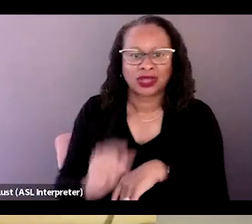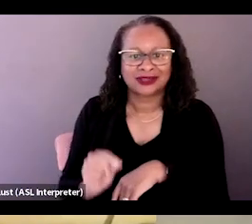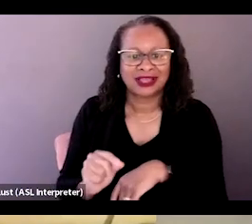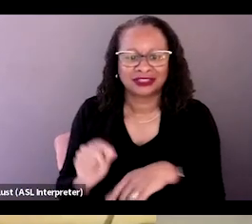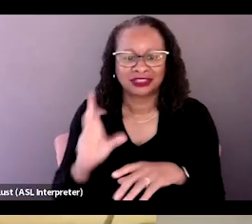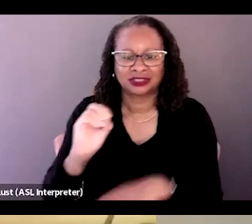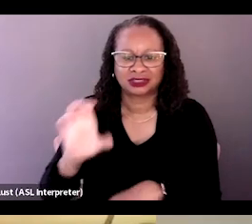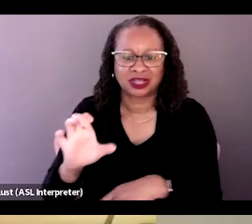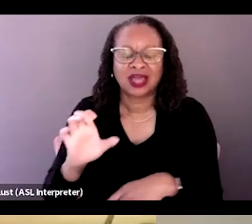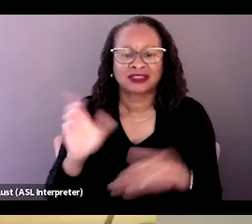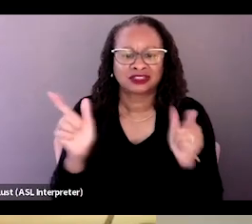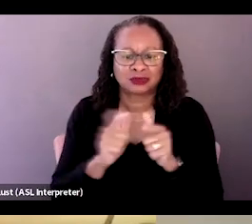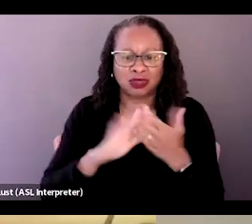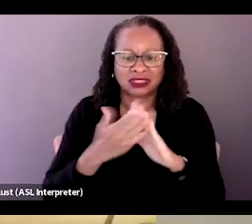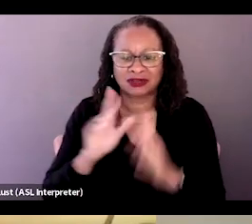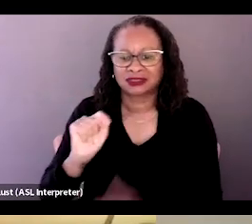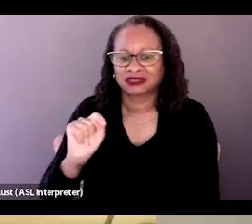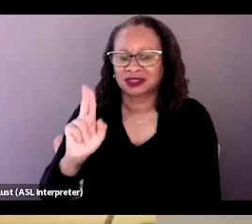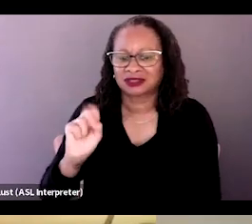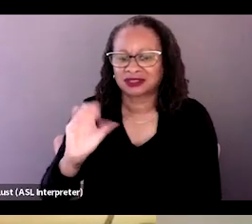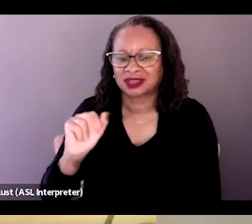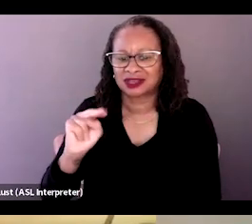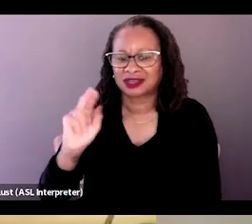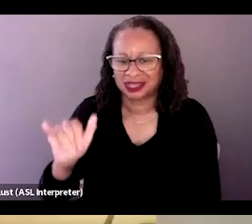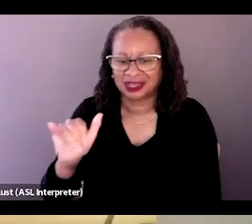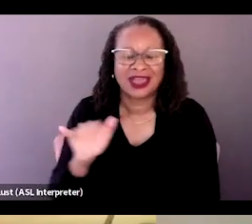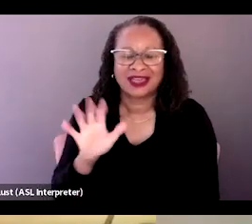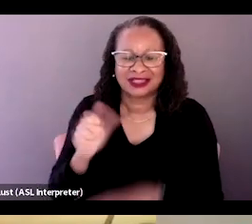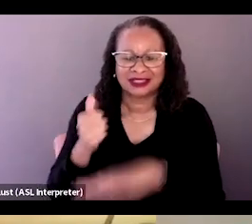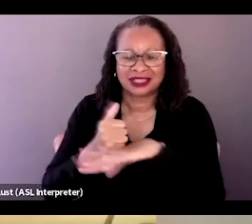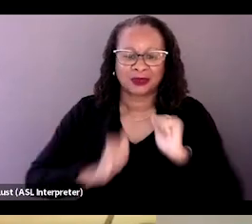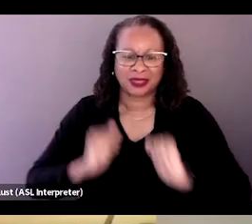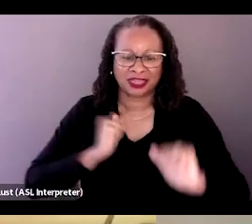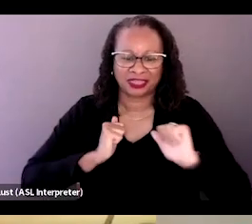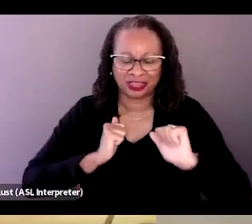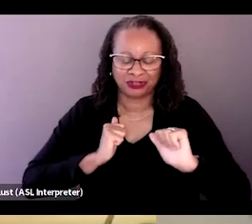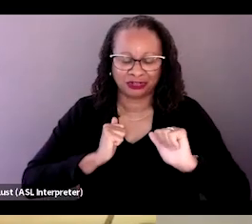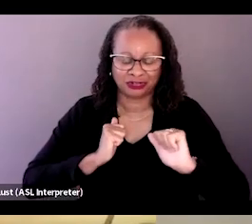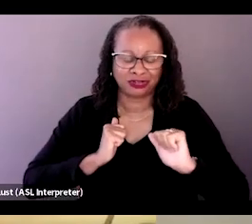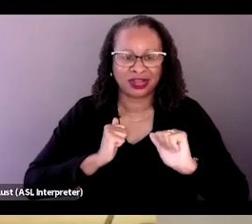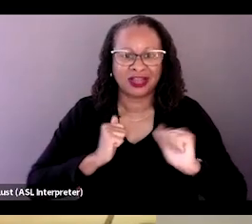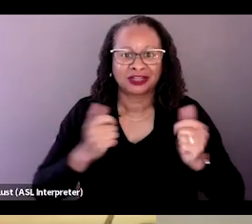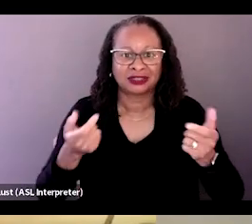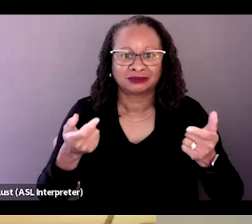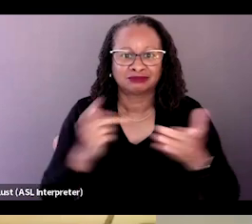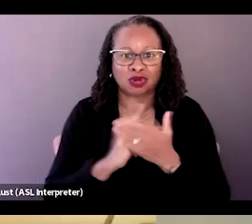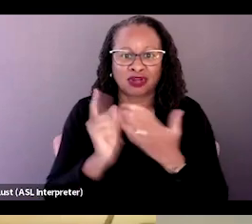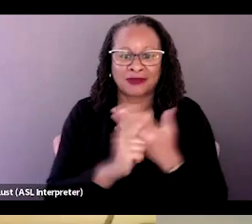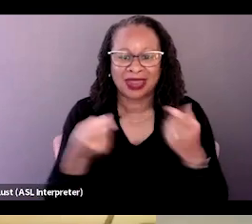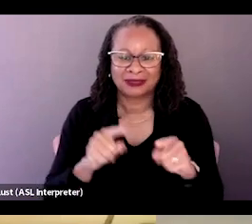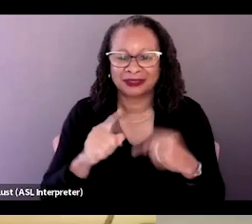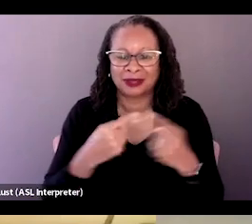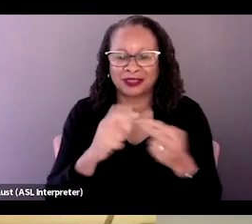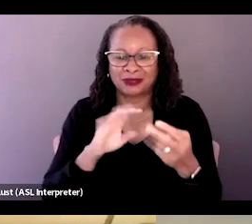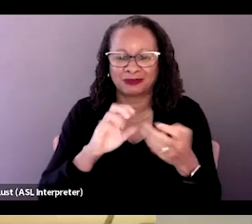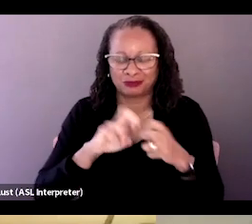that puts on a theater show every year about the issues going on in town? I guess it reminds me of that. Yes. Yes.